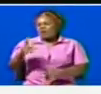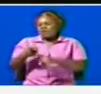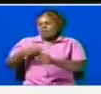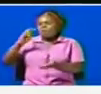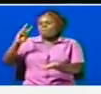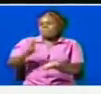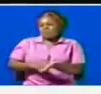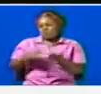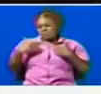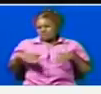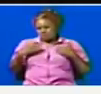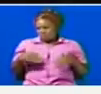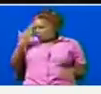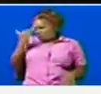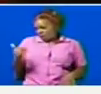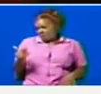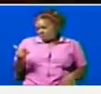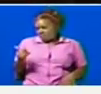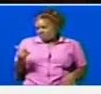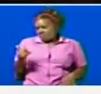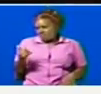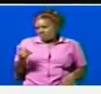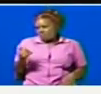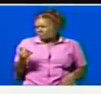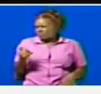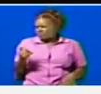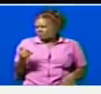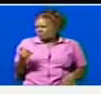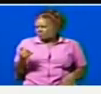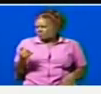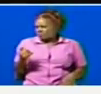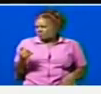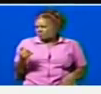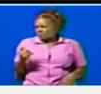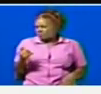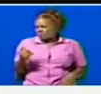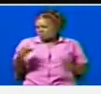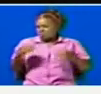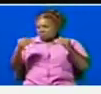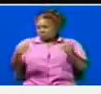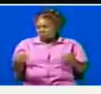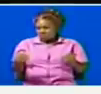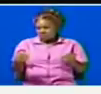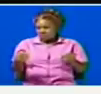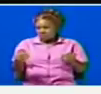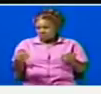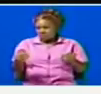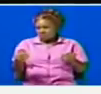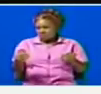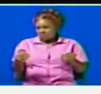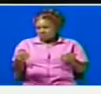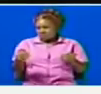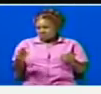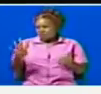of the county of Migori following that decision by the IEBC to, you know, postpone the election that was set in the